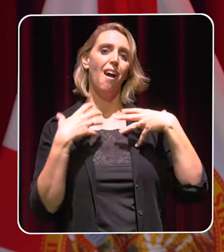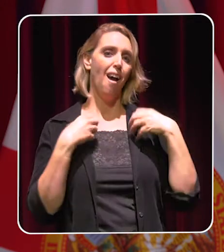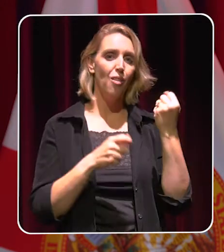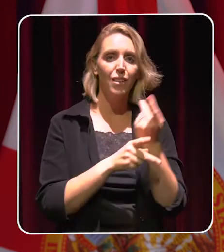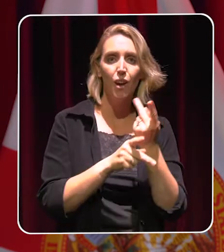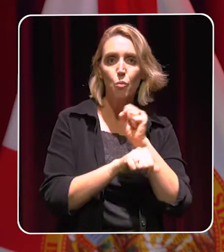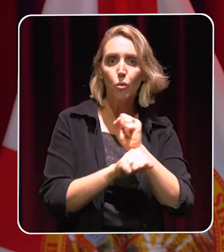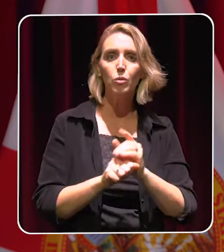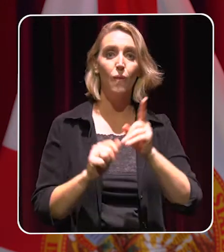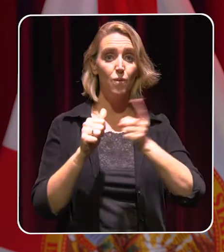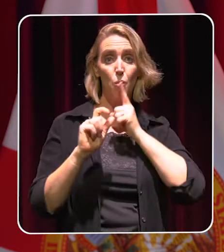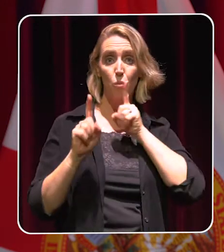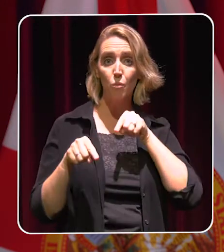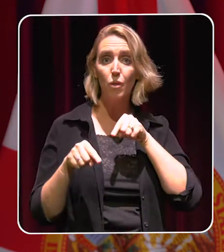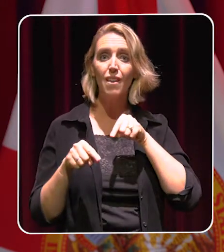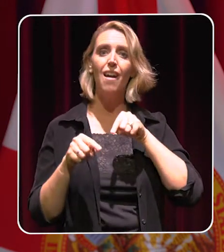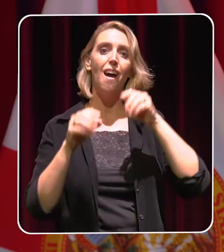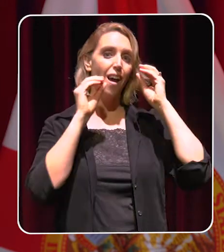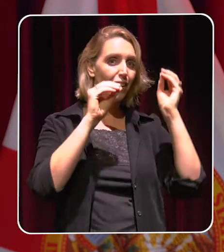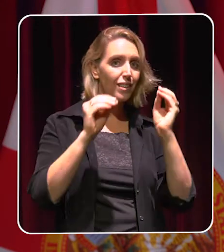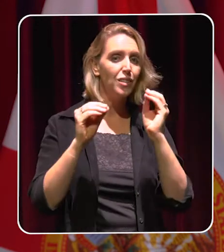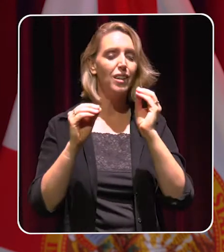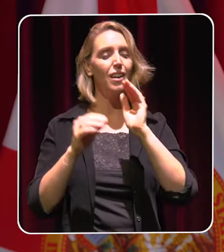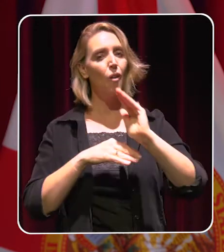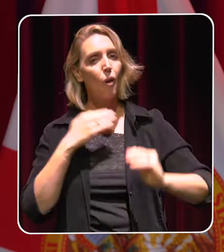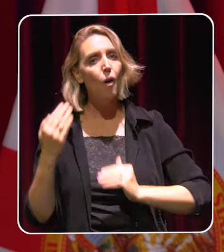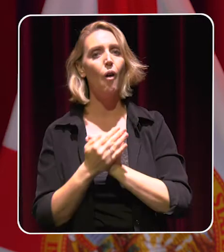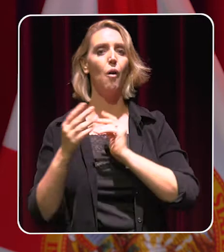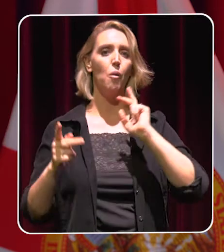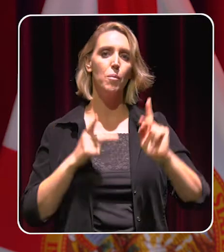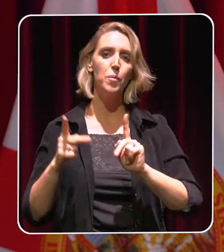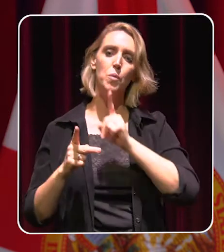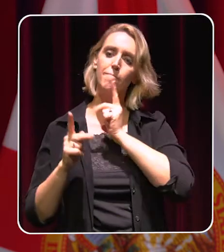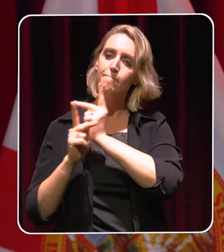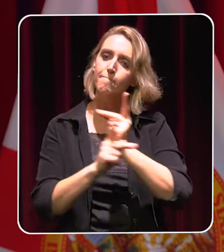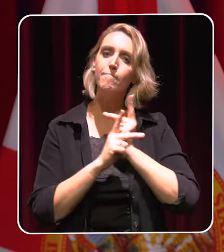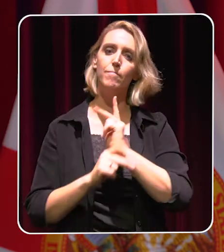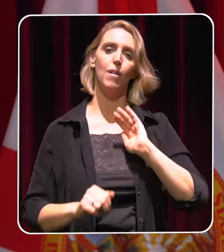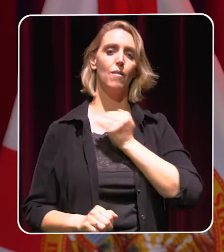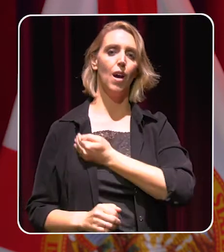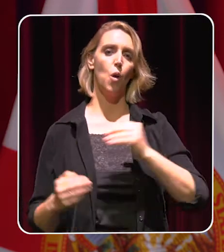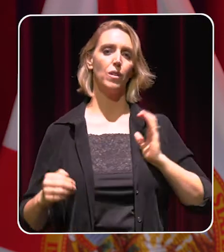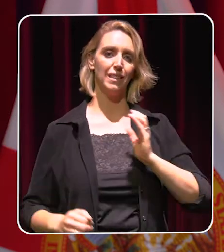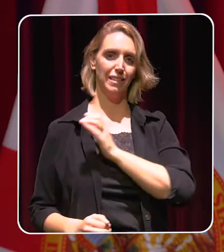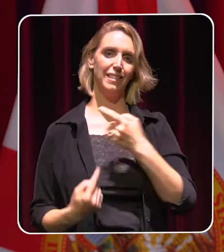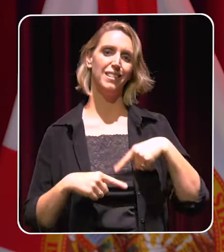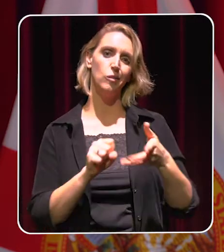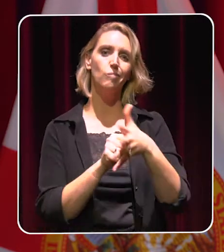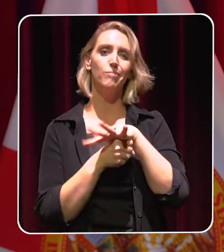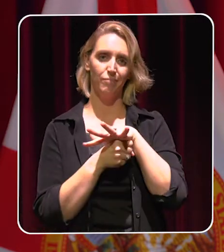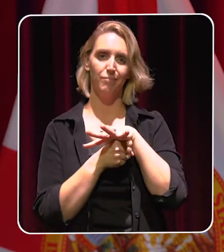professionals, first responders, educators, and all those who have taken good care of our citizens during this global